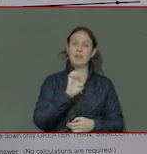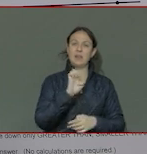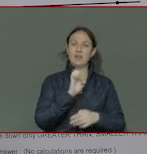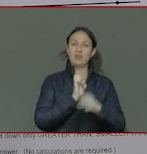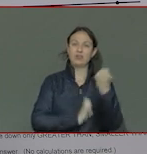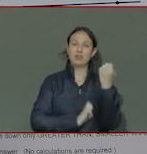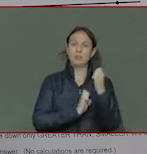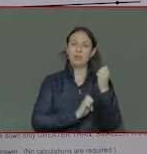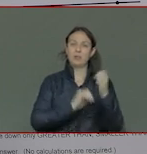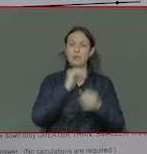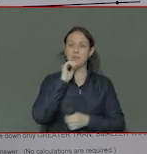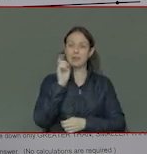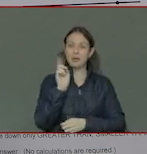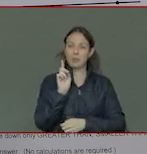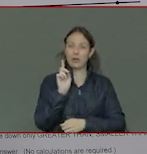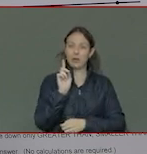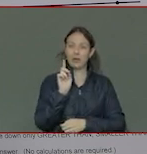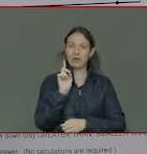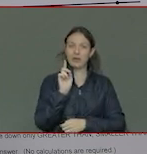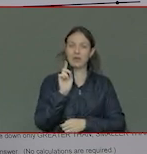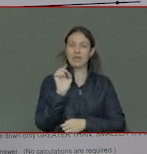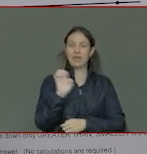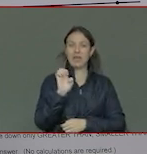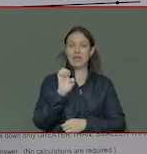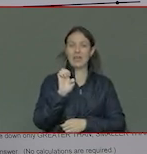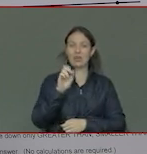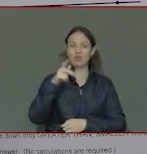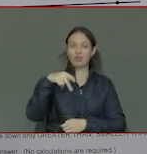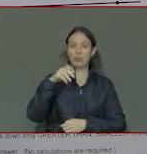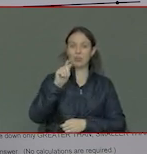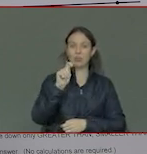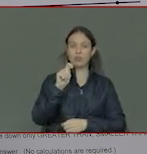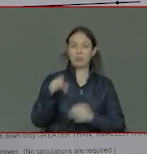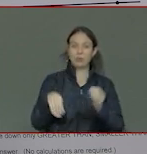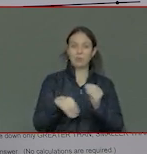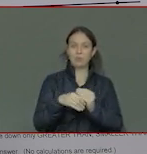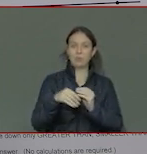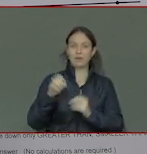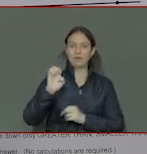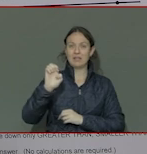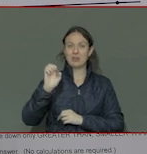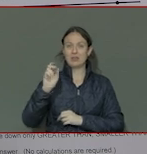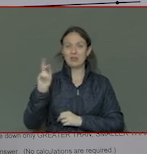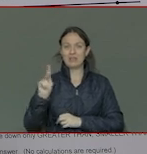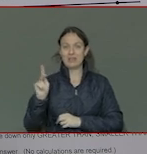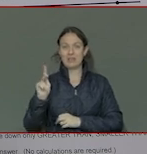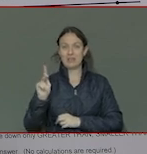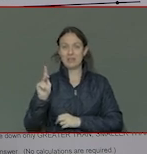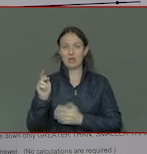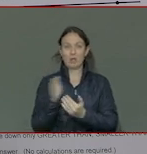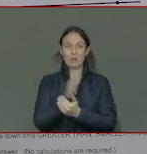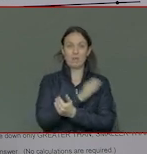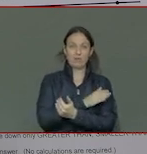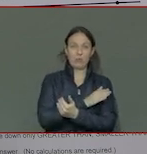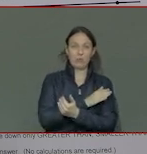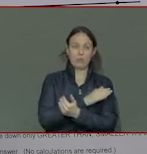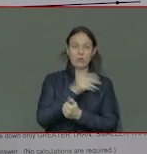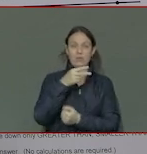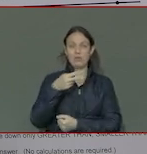of potential energy plus kinetic energy before equals